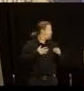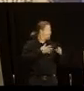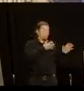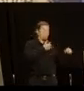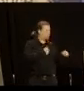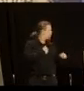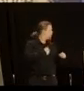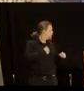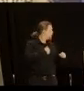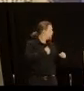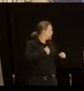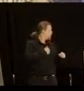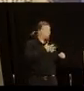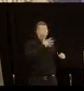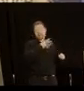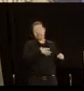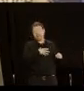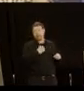me.